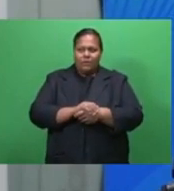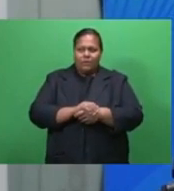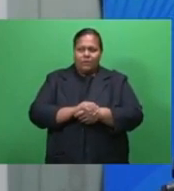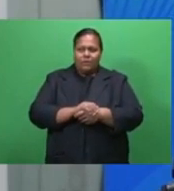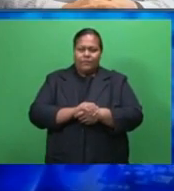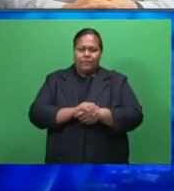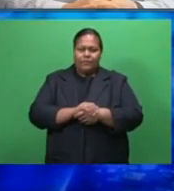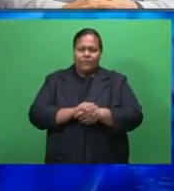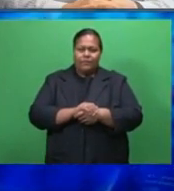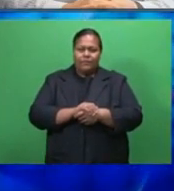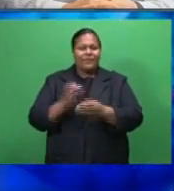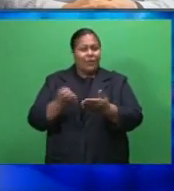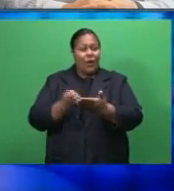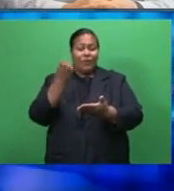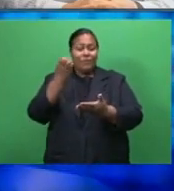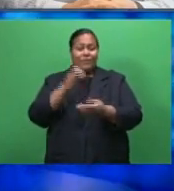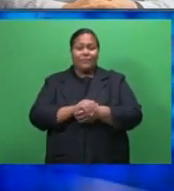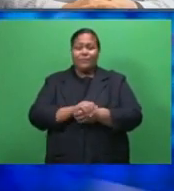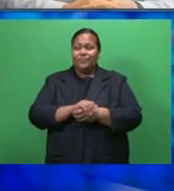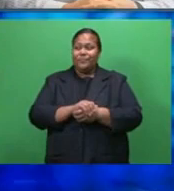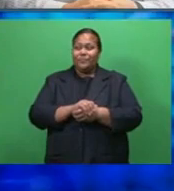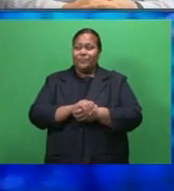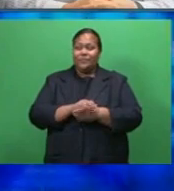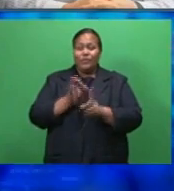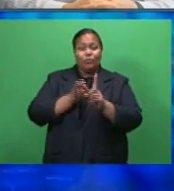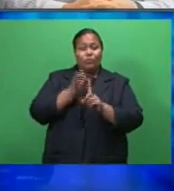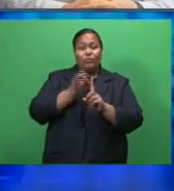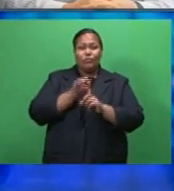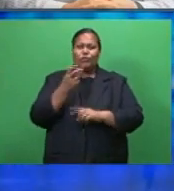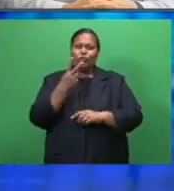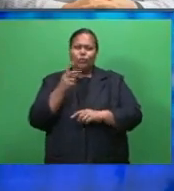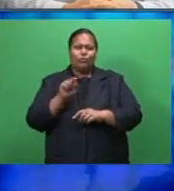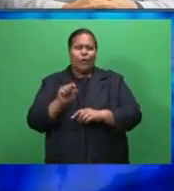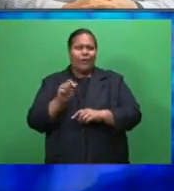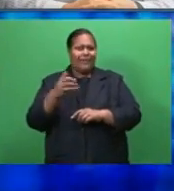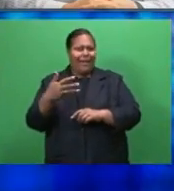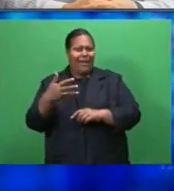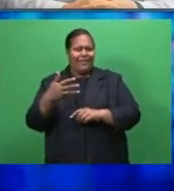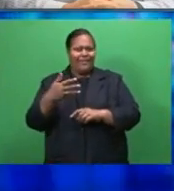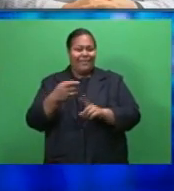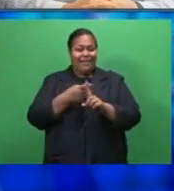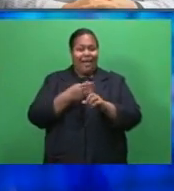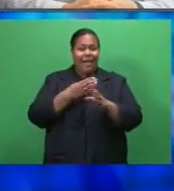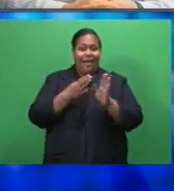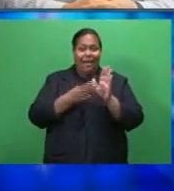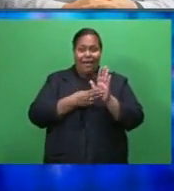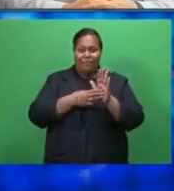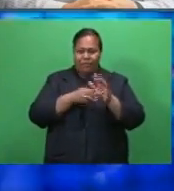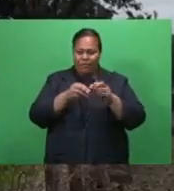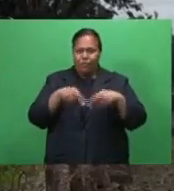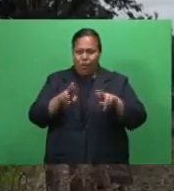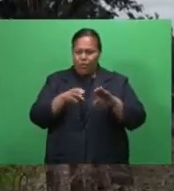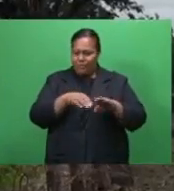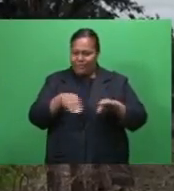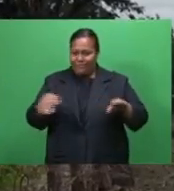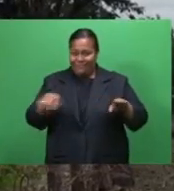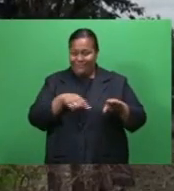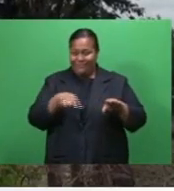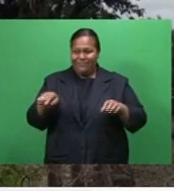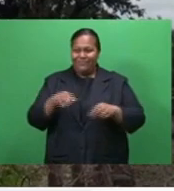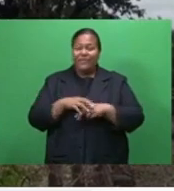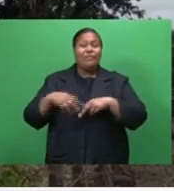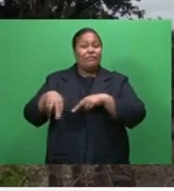economy. The upgrading of approximately 2.9 kilometers of Queen Elizabeth Drive has resumed. Fiji